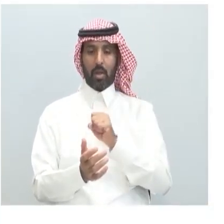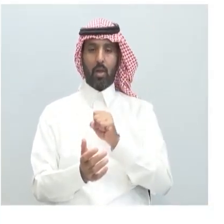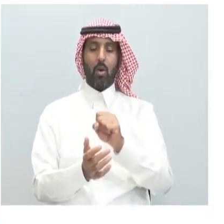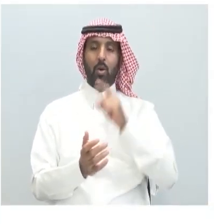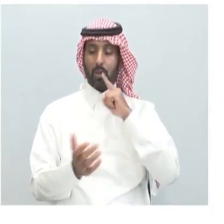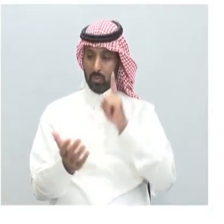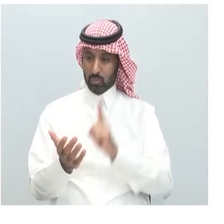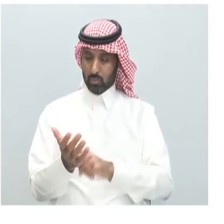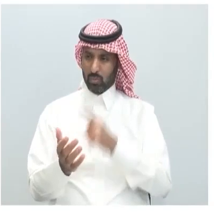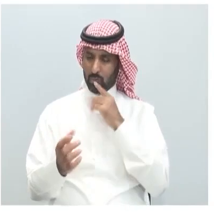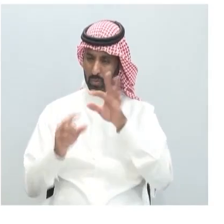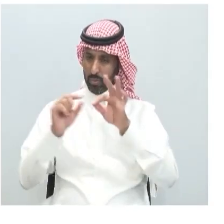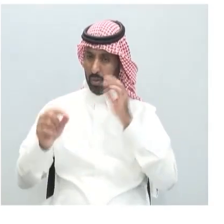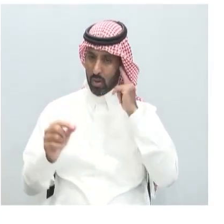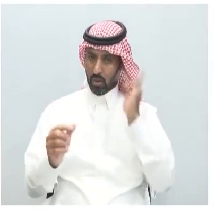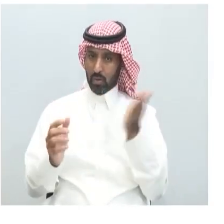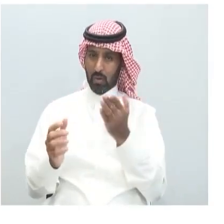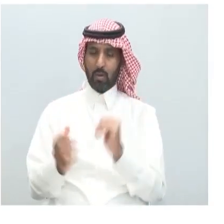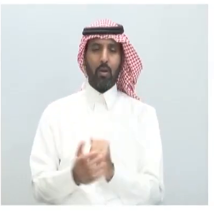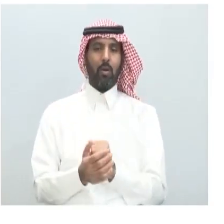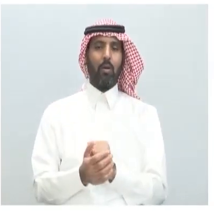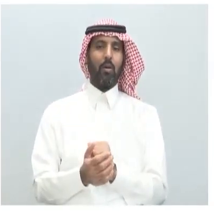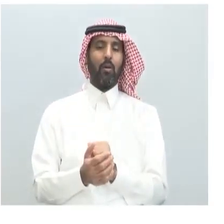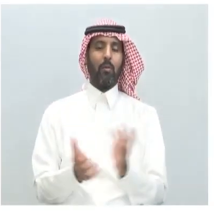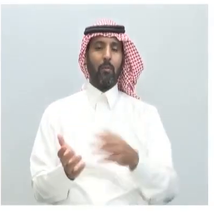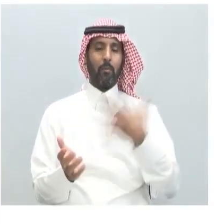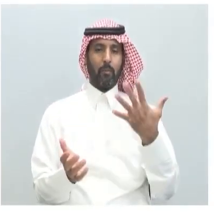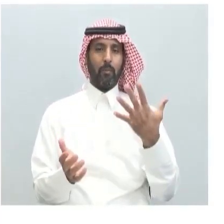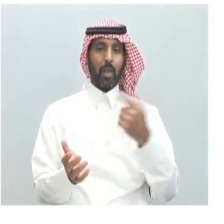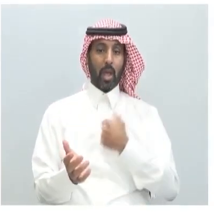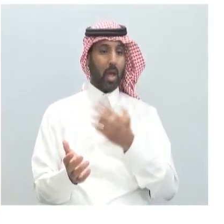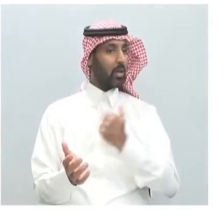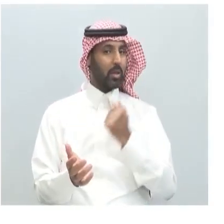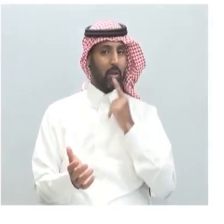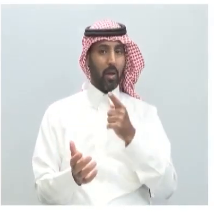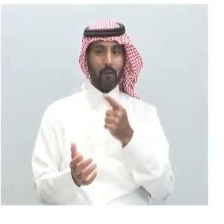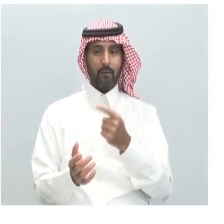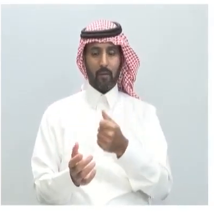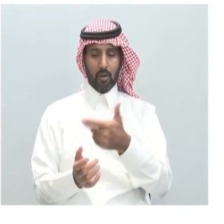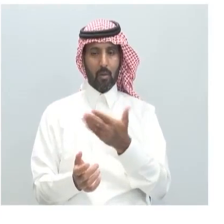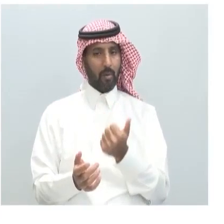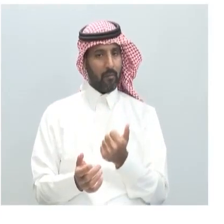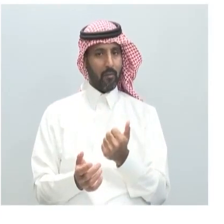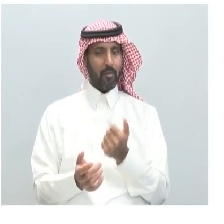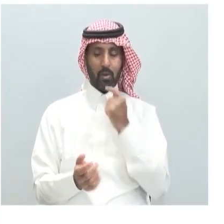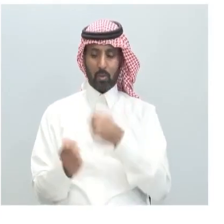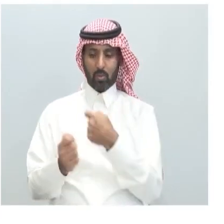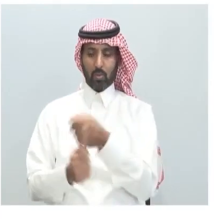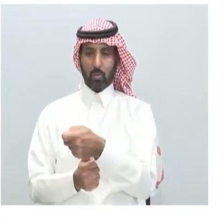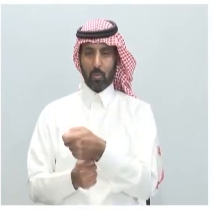decisions. I'm old enough to make my own decisions. Number 5, I don't have enough money to